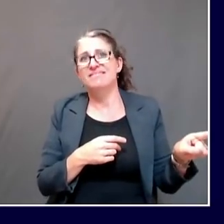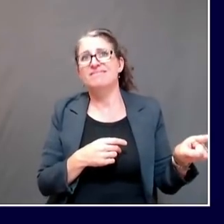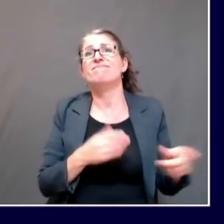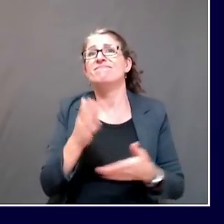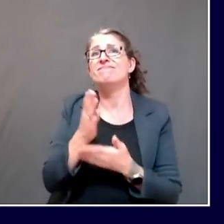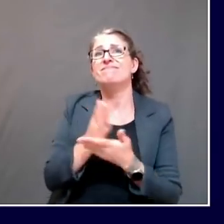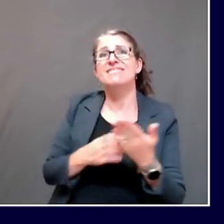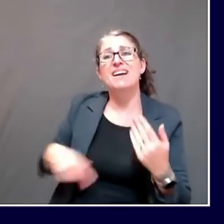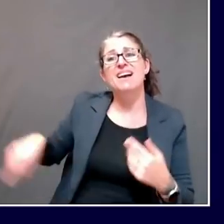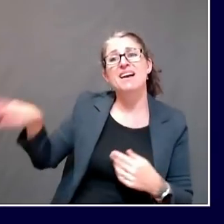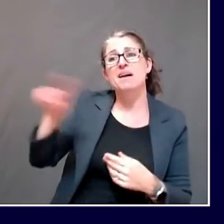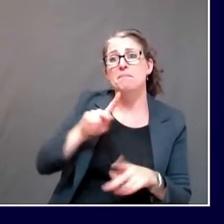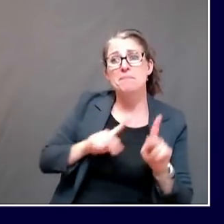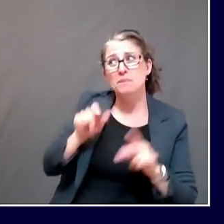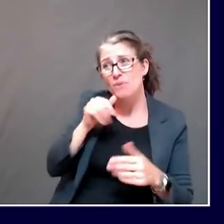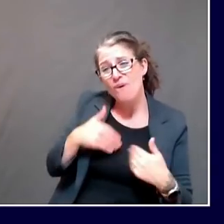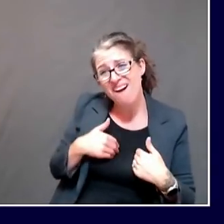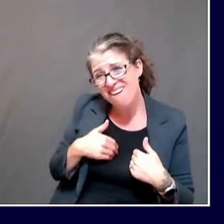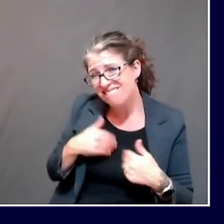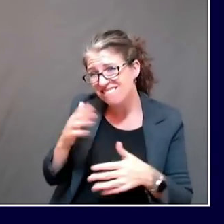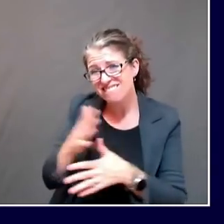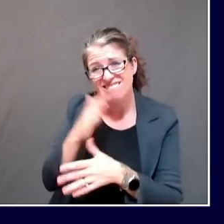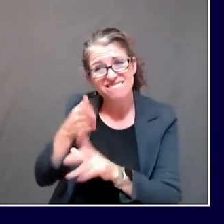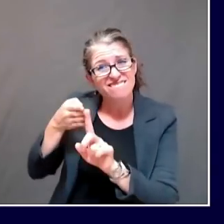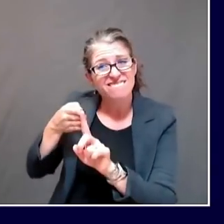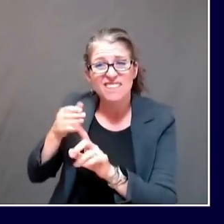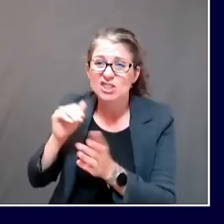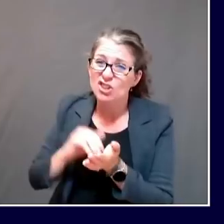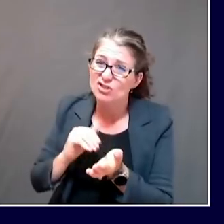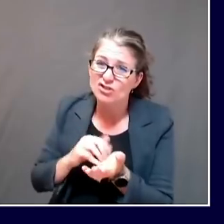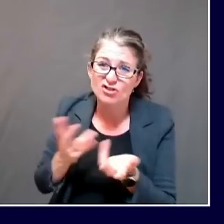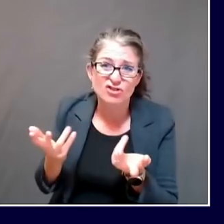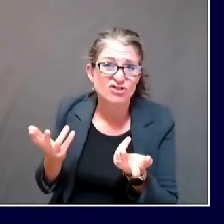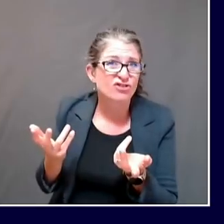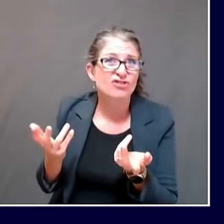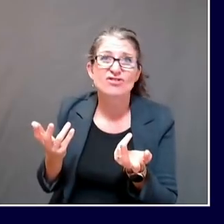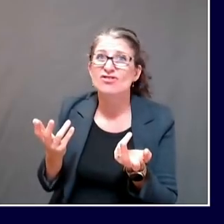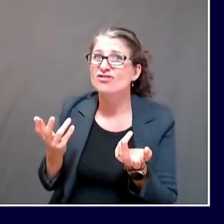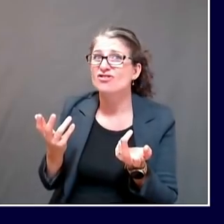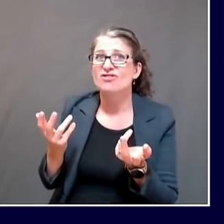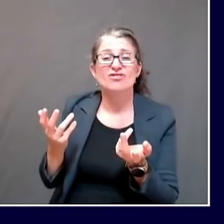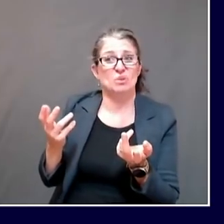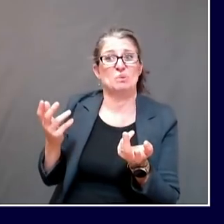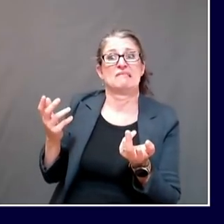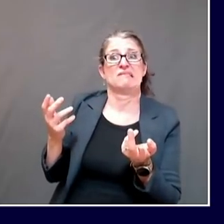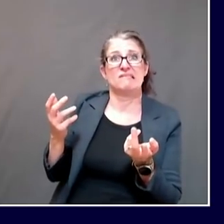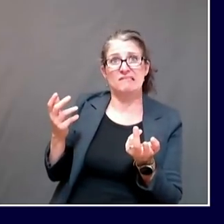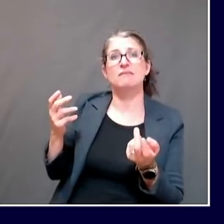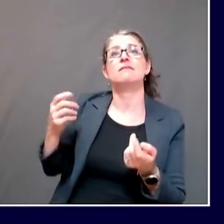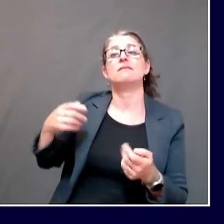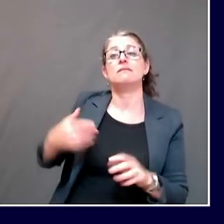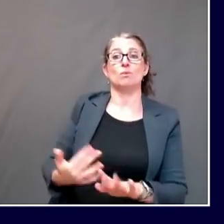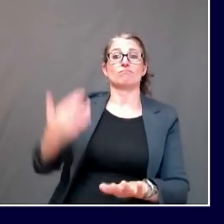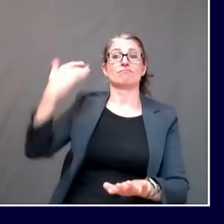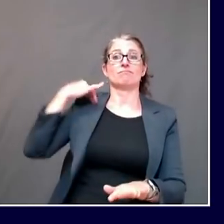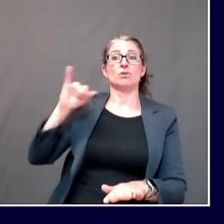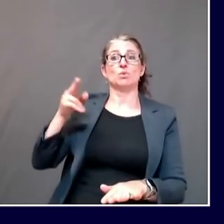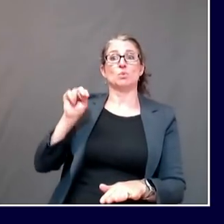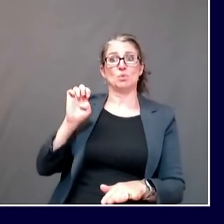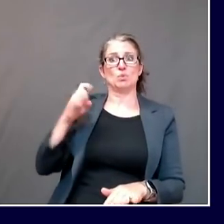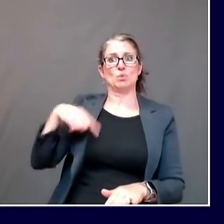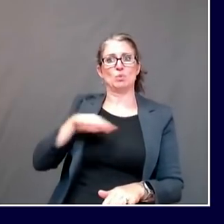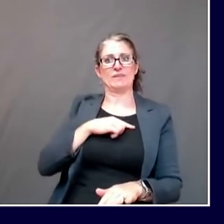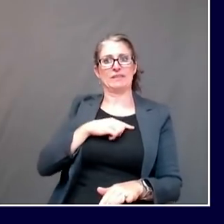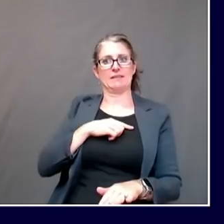in June issued a standing order that allows individuals who have symptoms, like you described, Victoria, who have